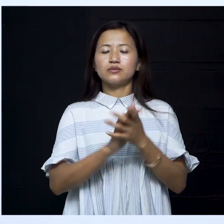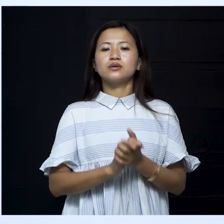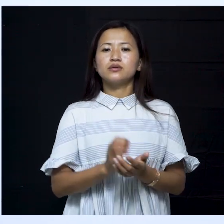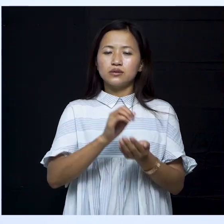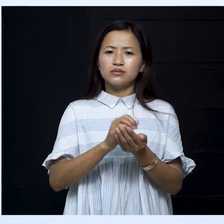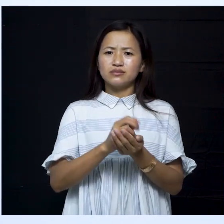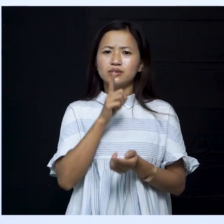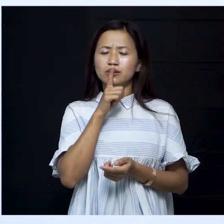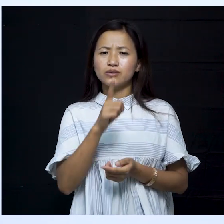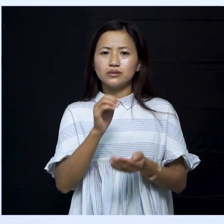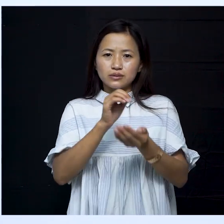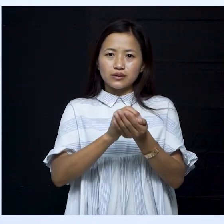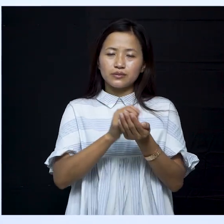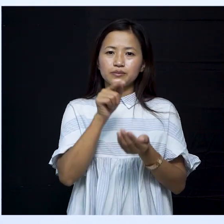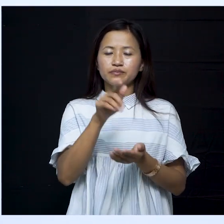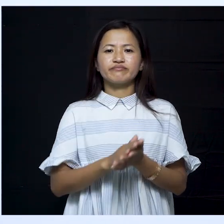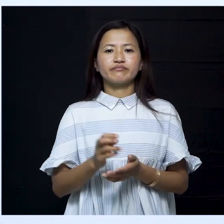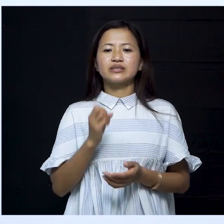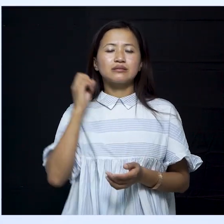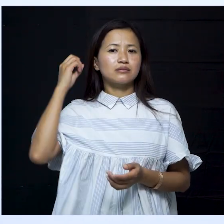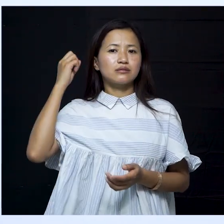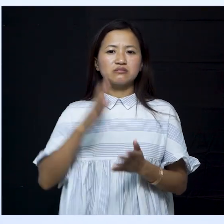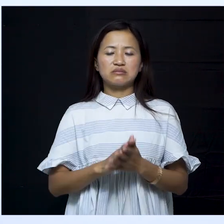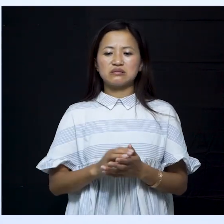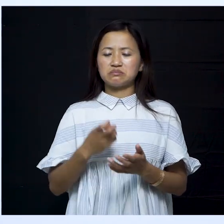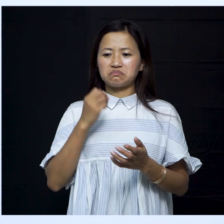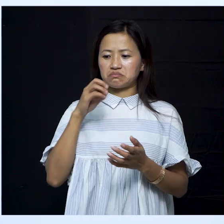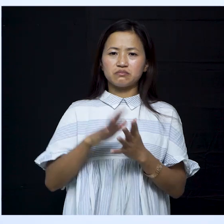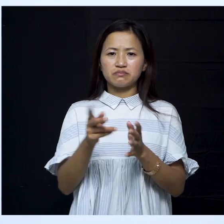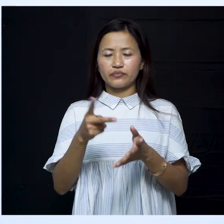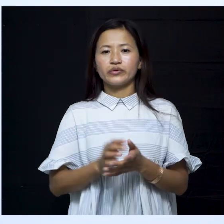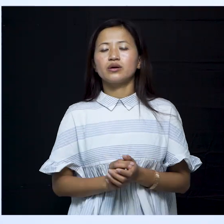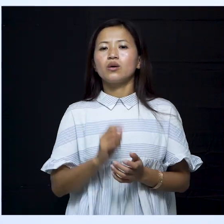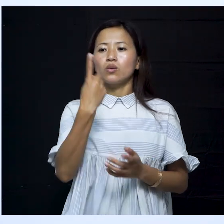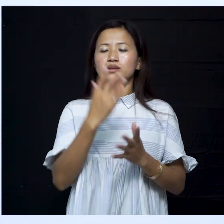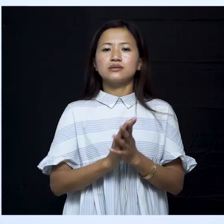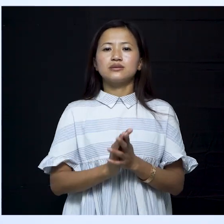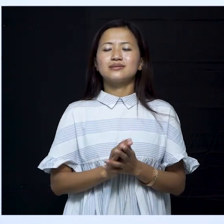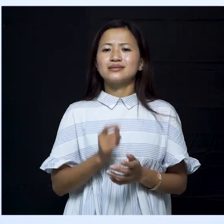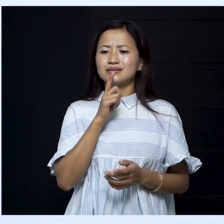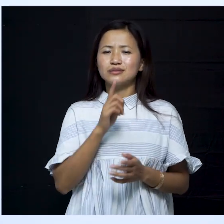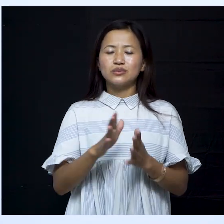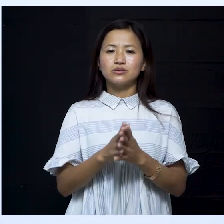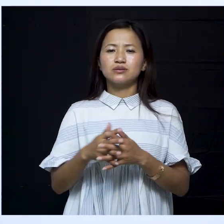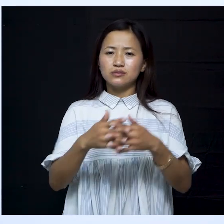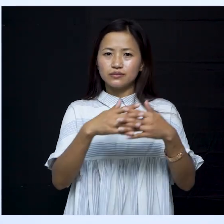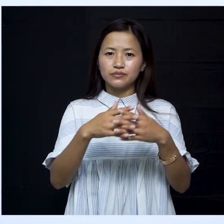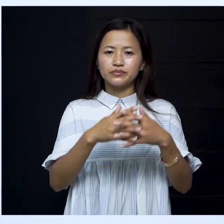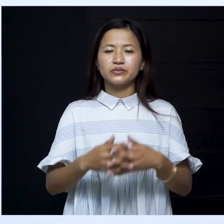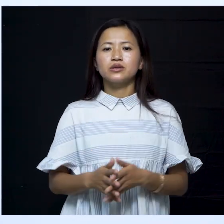kept by you, that sounds just ridiculous. But if I just simply say, or one can simply say in American English, such as keep